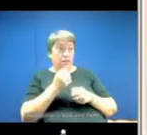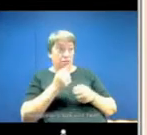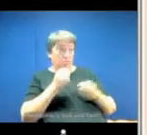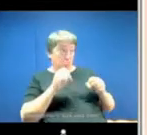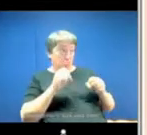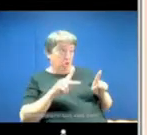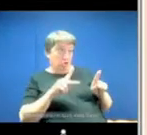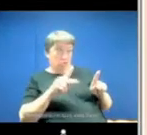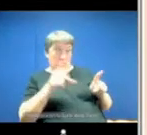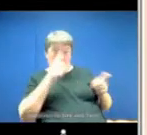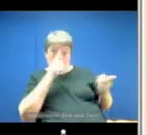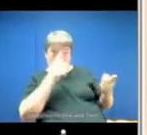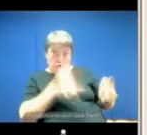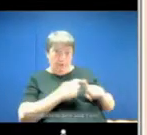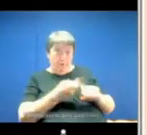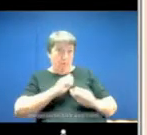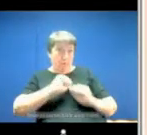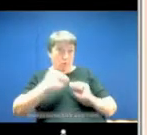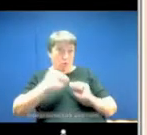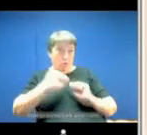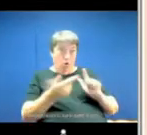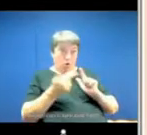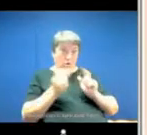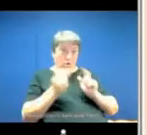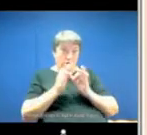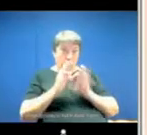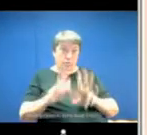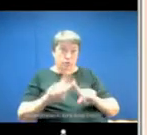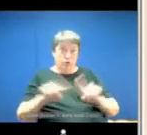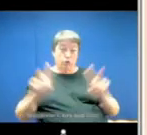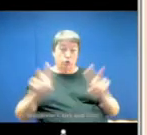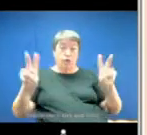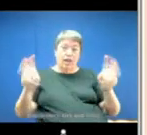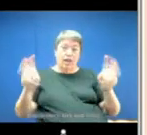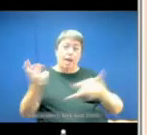the record to borrow the interpreter.